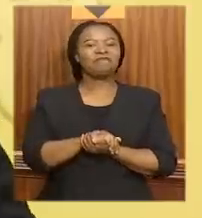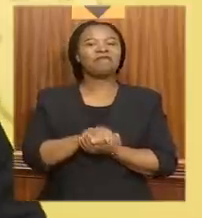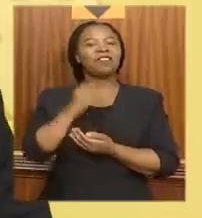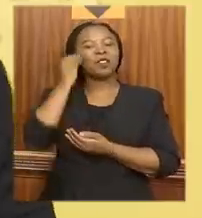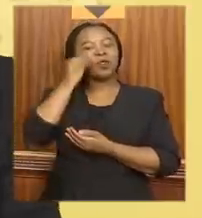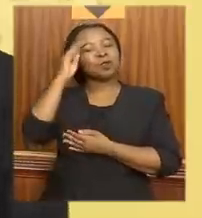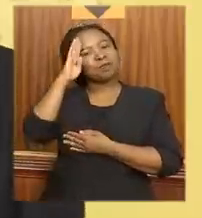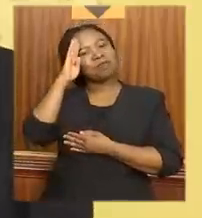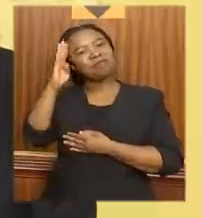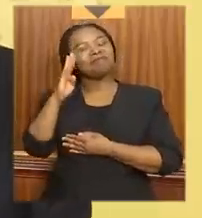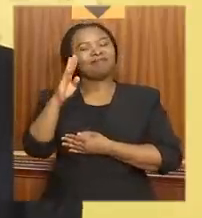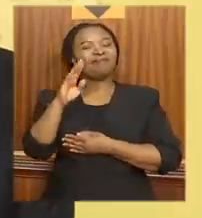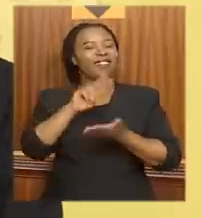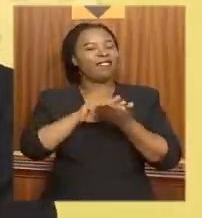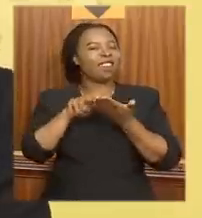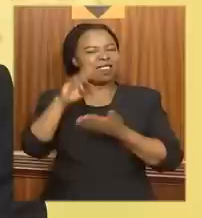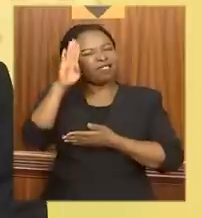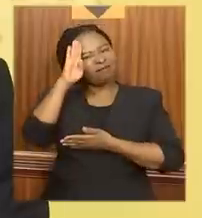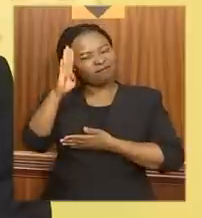Dumelang, Dimadekwana,